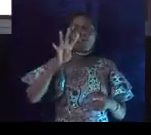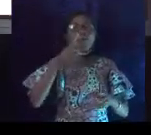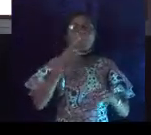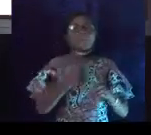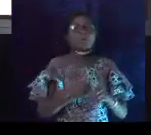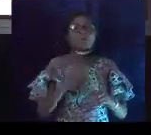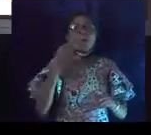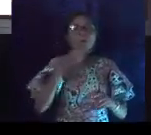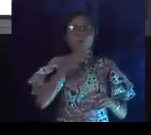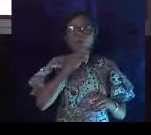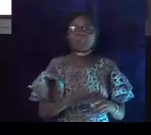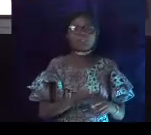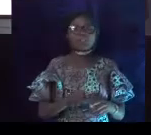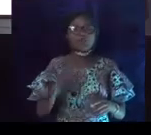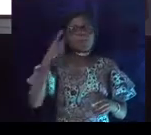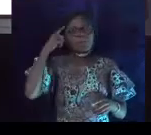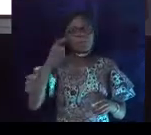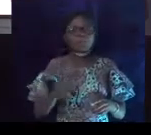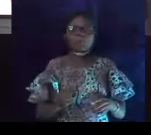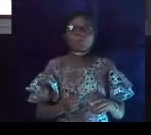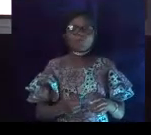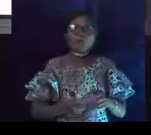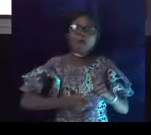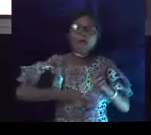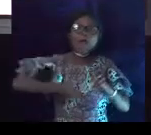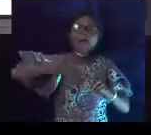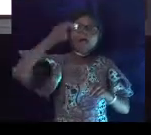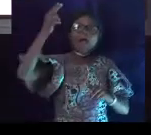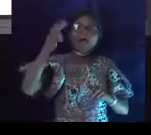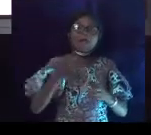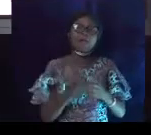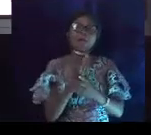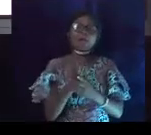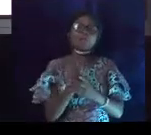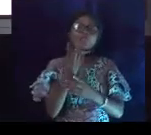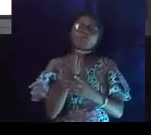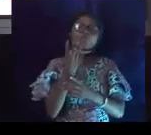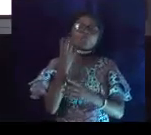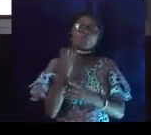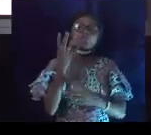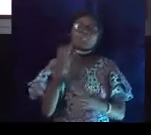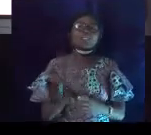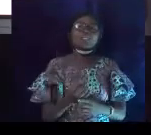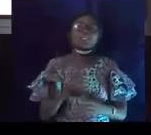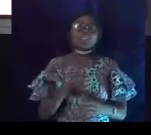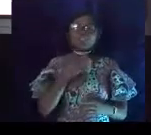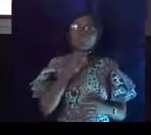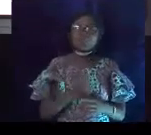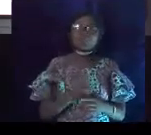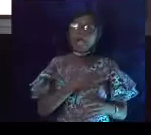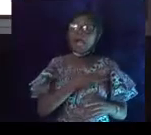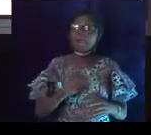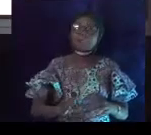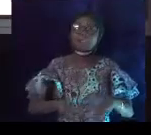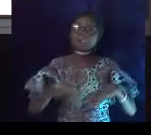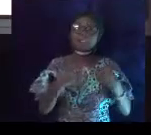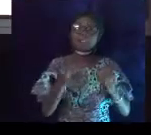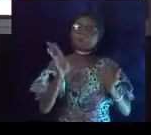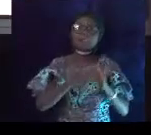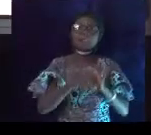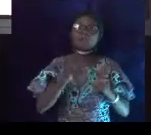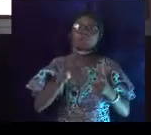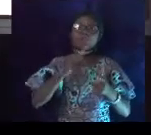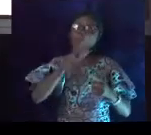4 months. 2 months to how many months? 4 months of age. For higher growth age. We give them this kind of food for